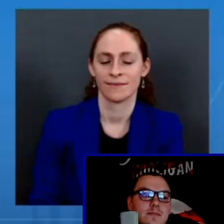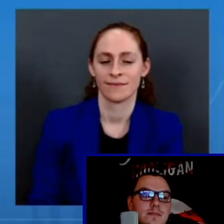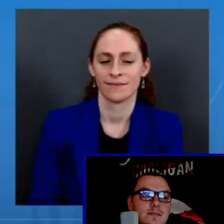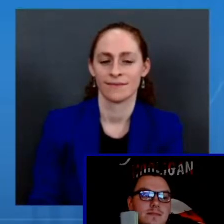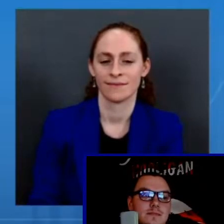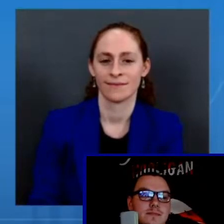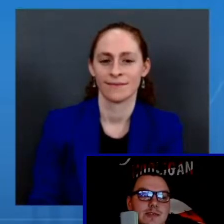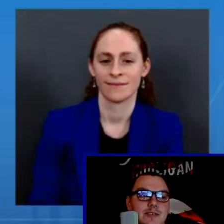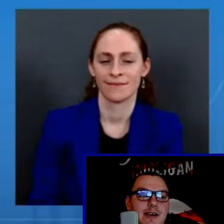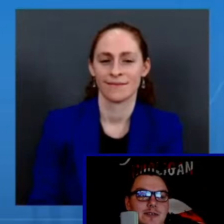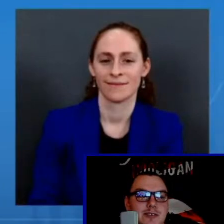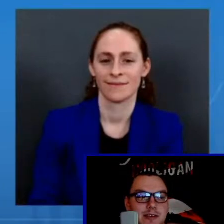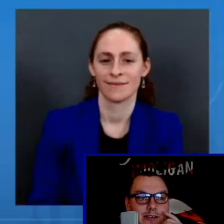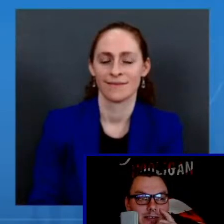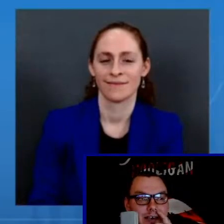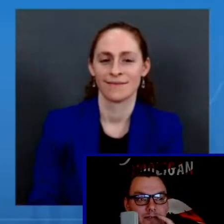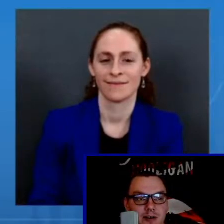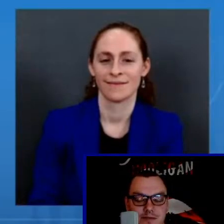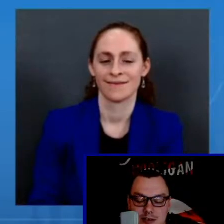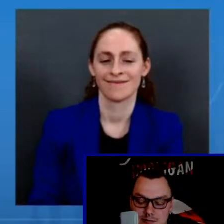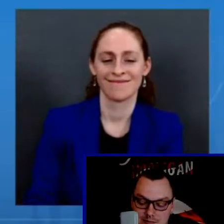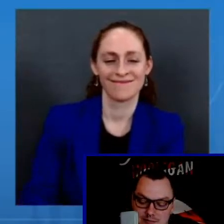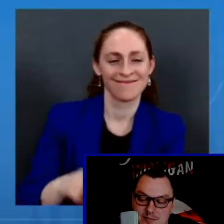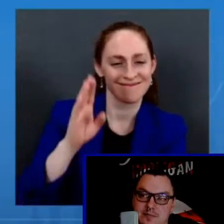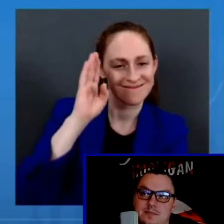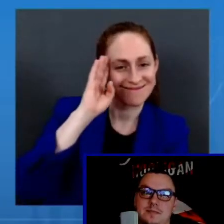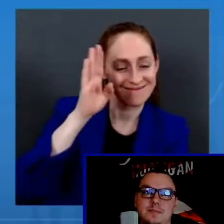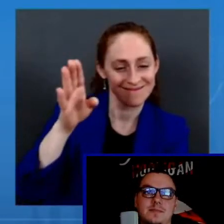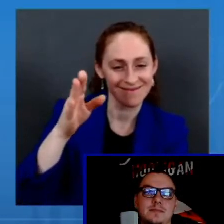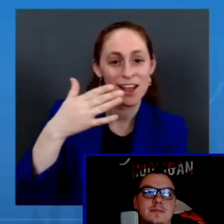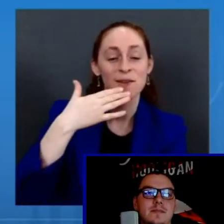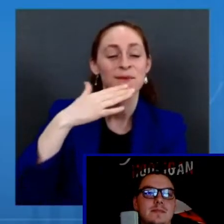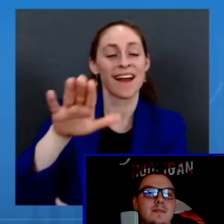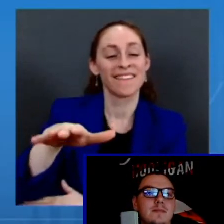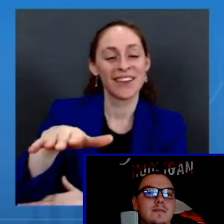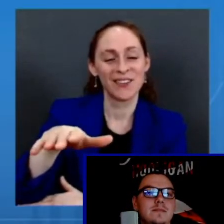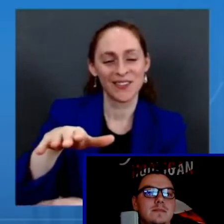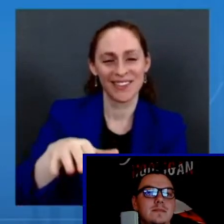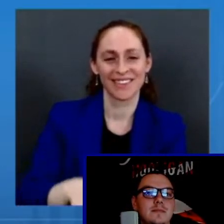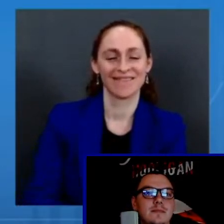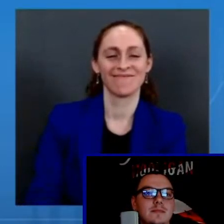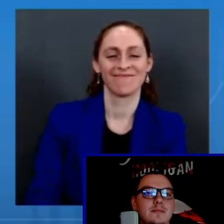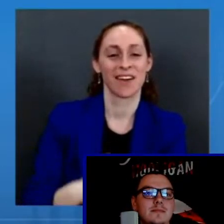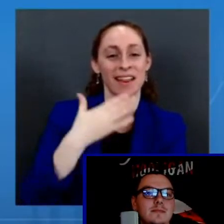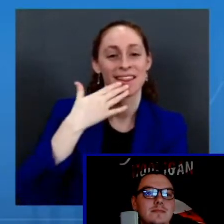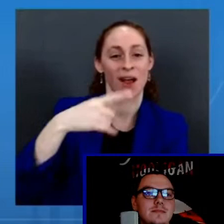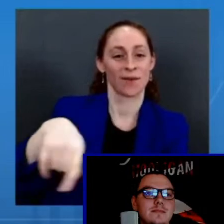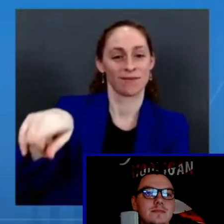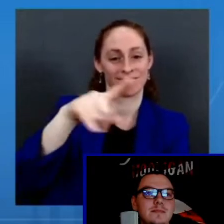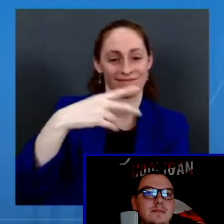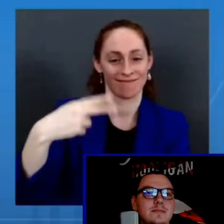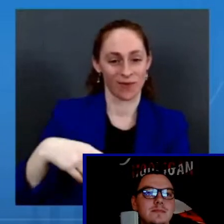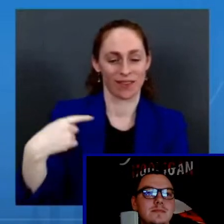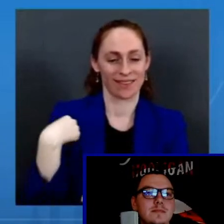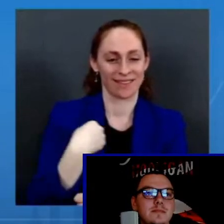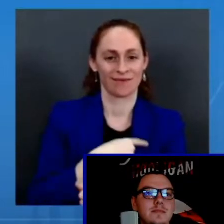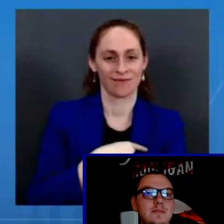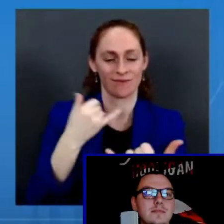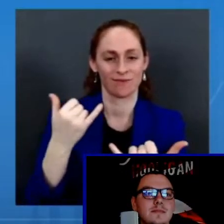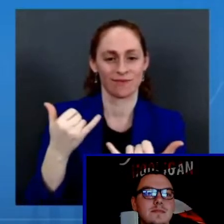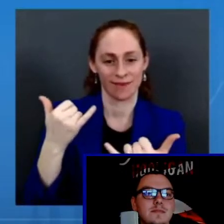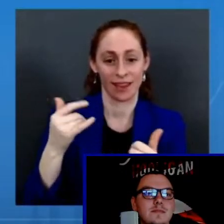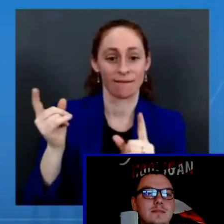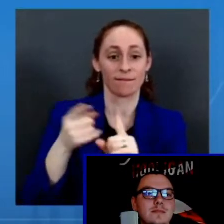you for joining us. Today, This guy Dr. looks like he just got will share roughed the up. latest on the Omicron variant and discuss how people can stay safe over the